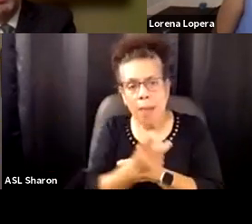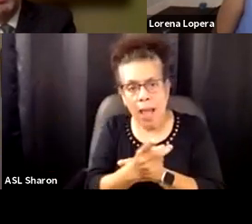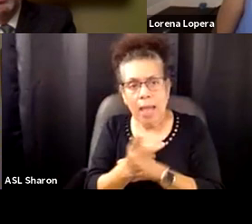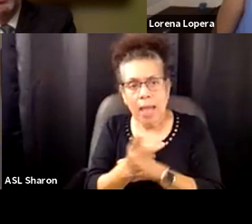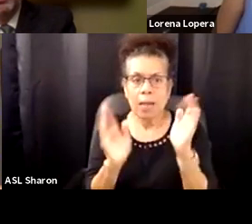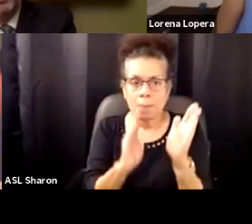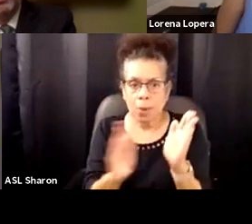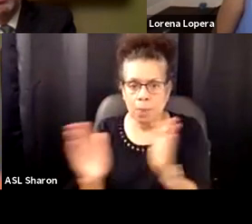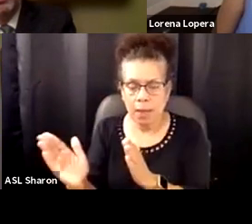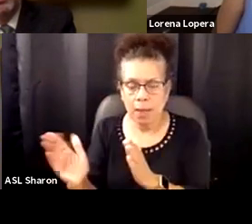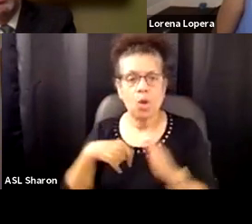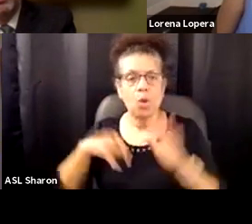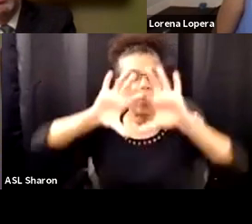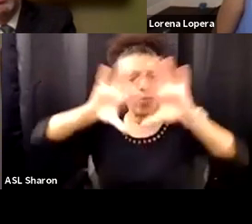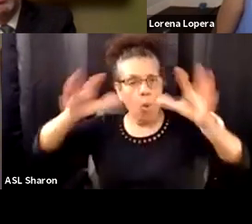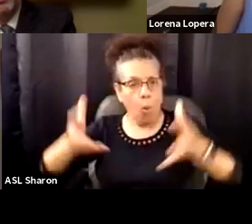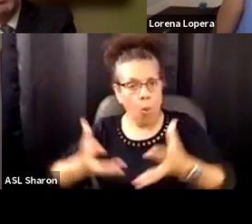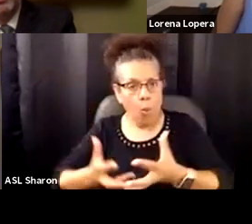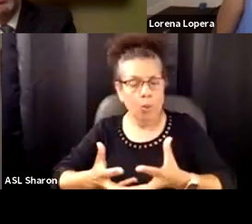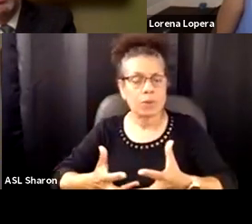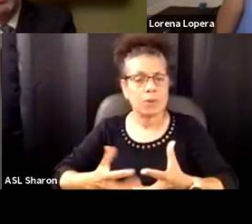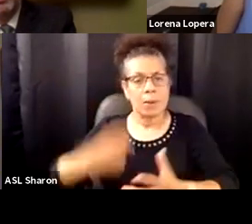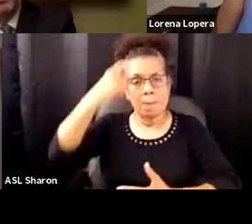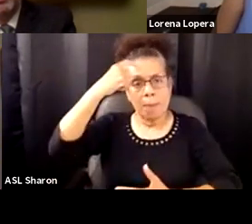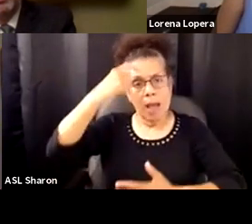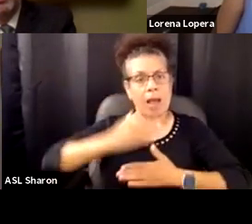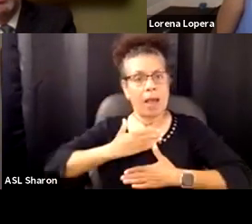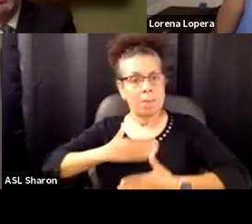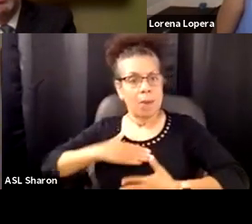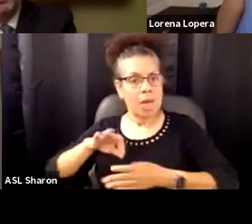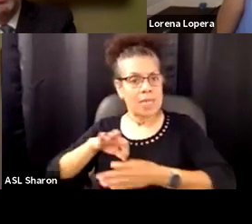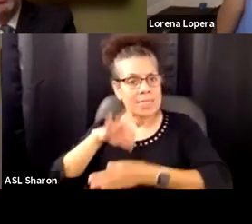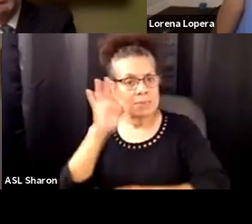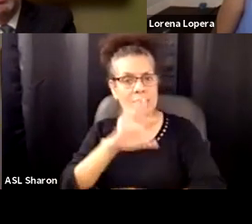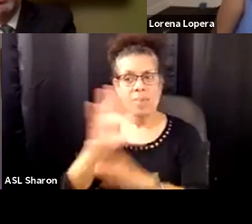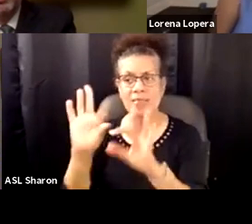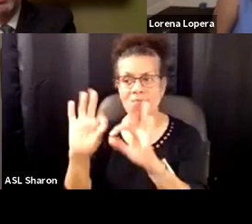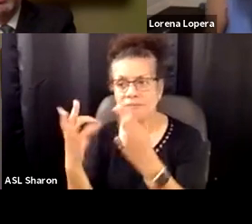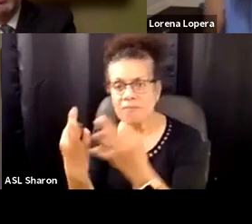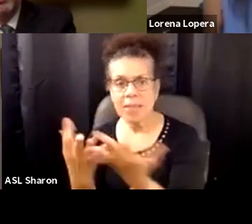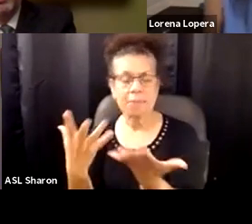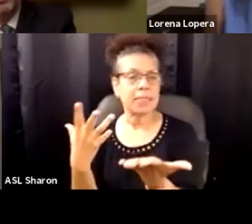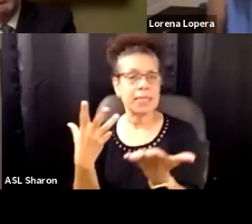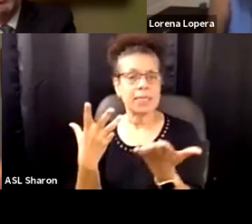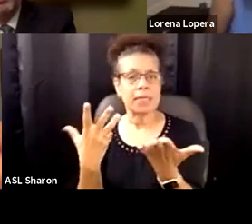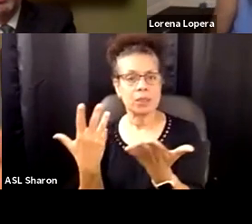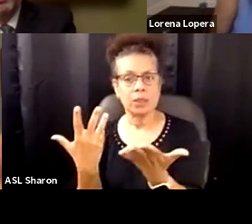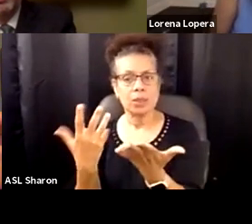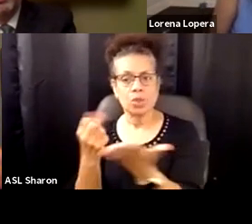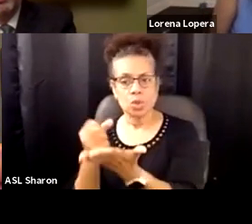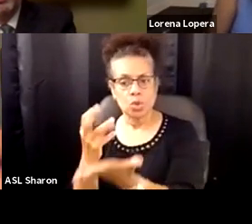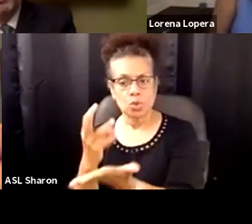we do that wholly um to include the family and the student in the return plan so it isn't